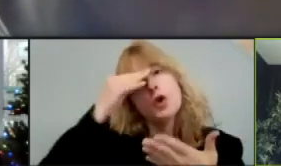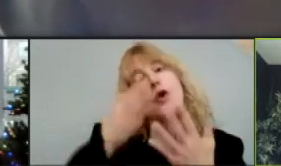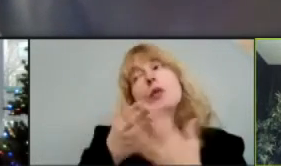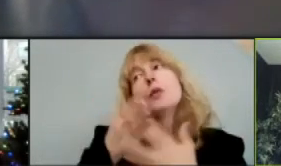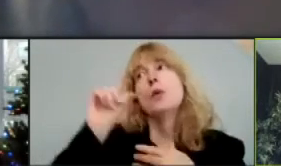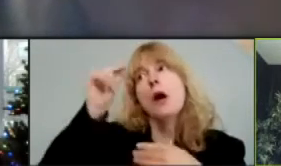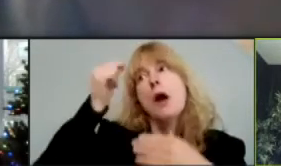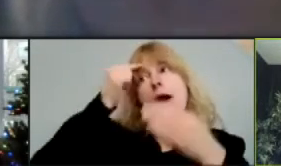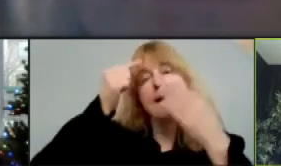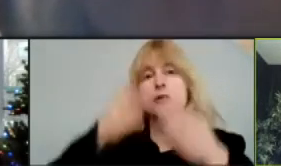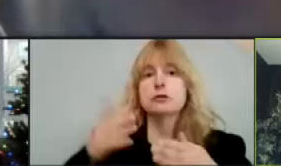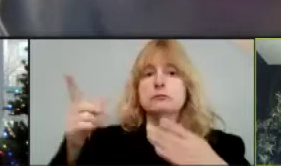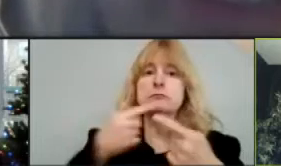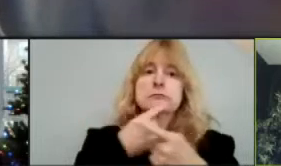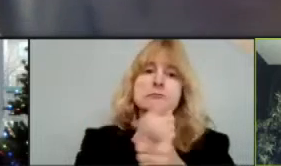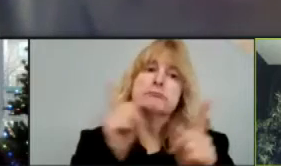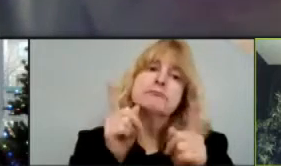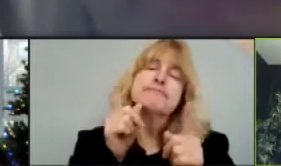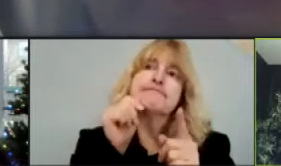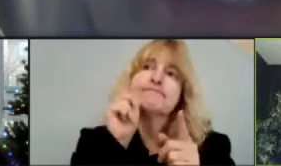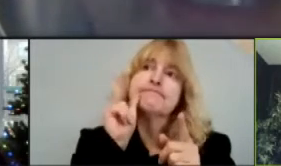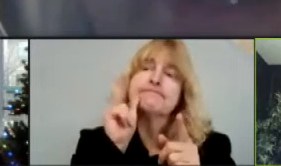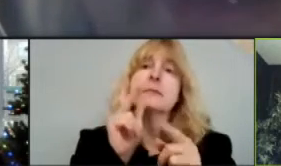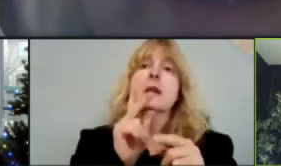other day that K-12